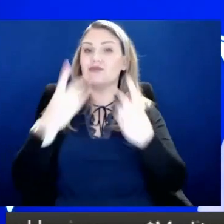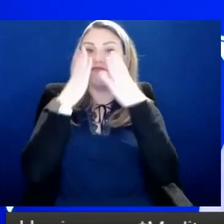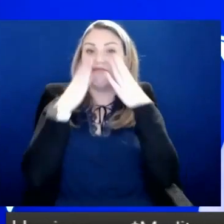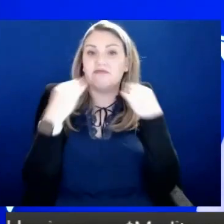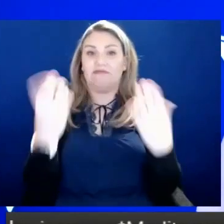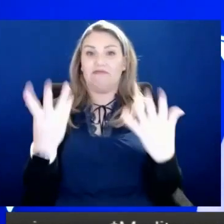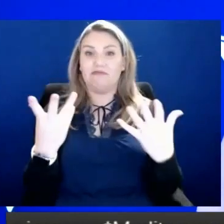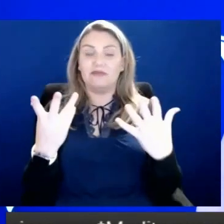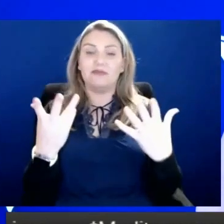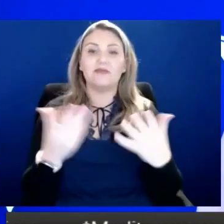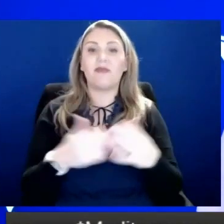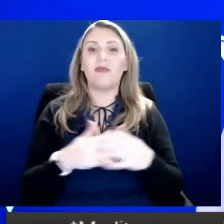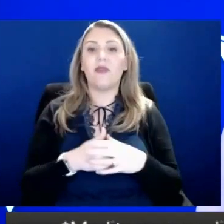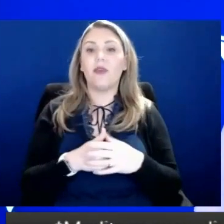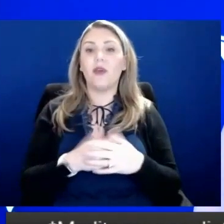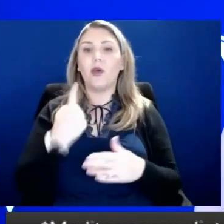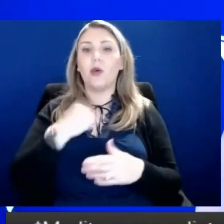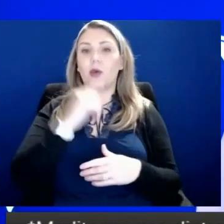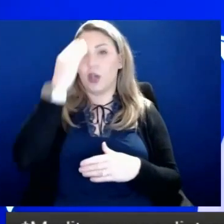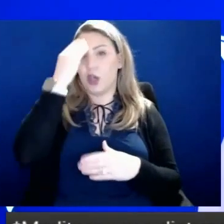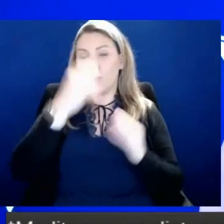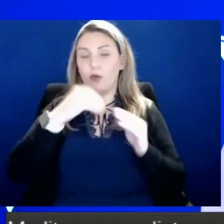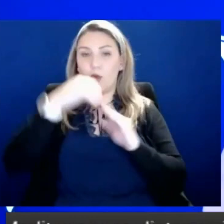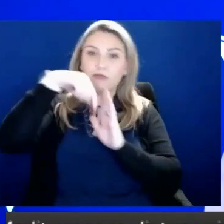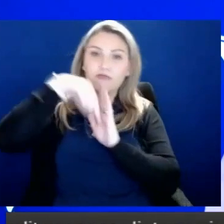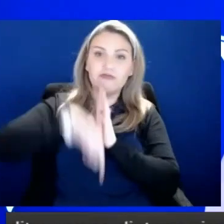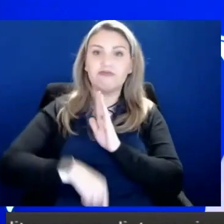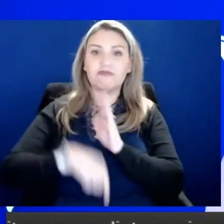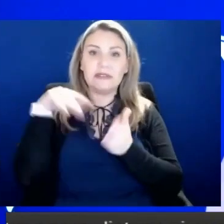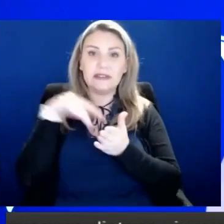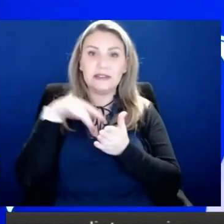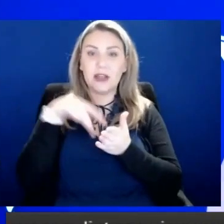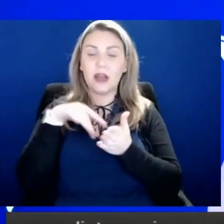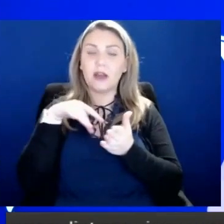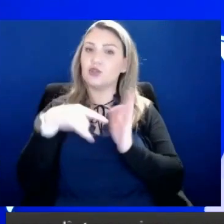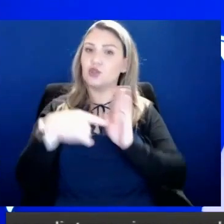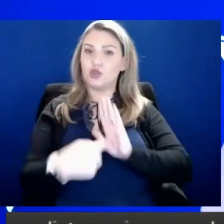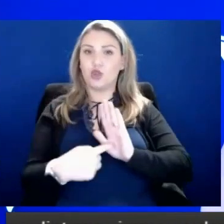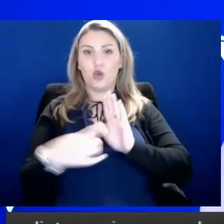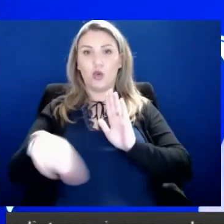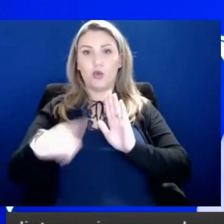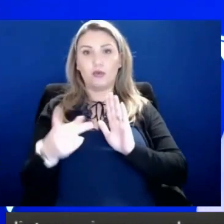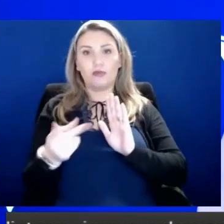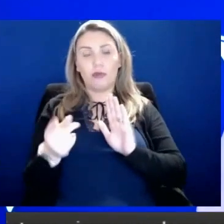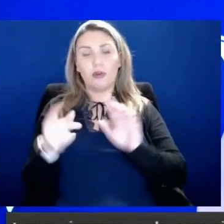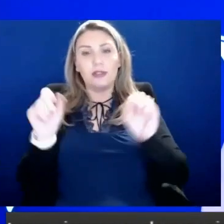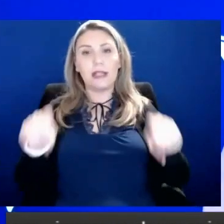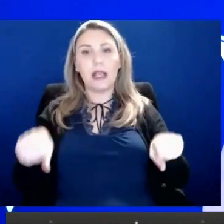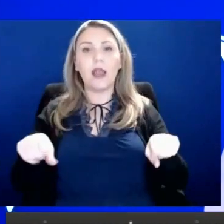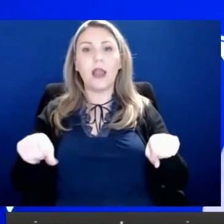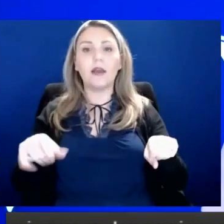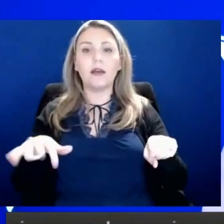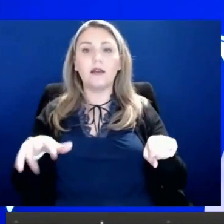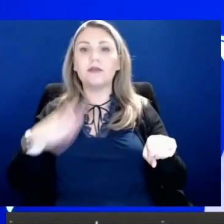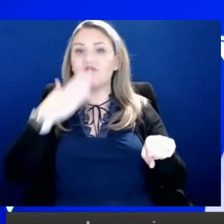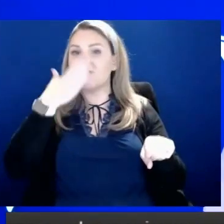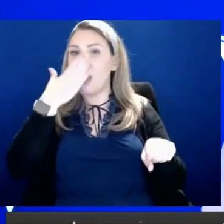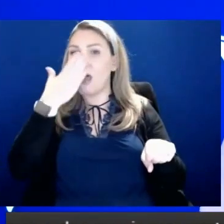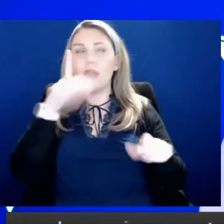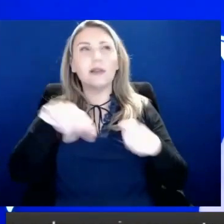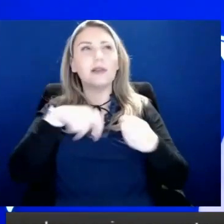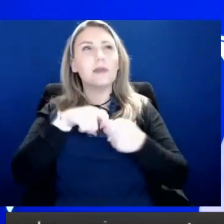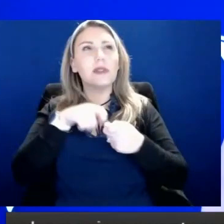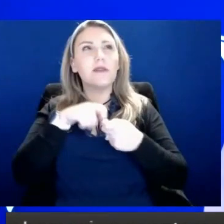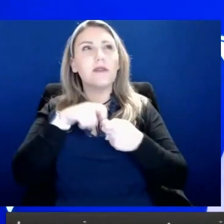forth, we know that further data and further studies have come out showing that these dogs are able to smell certain chemicals